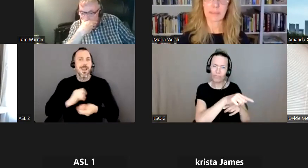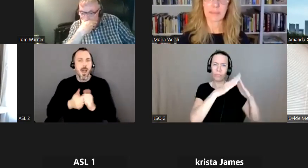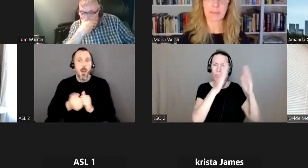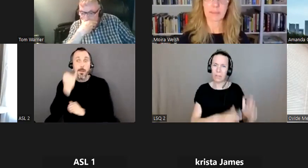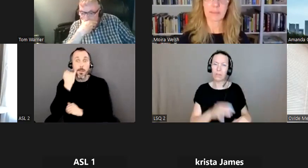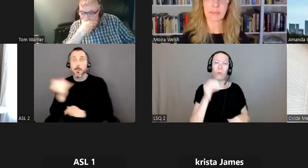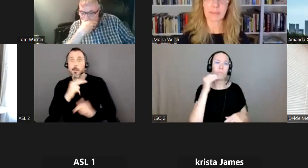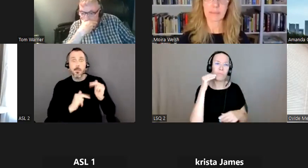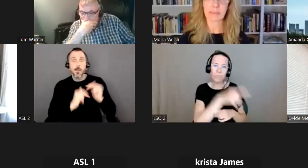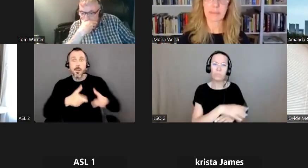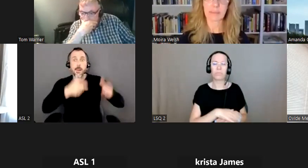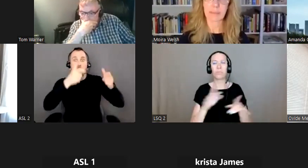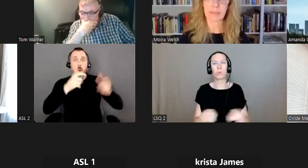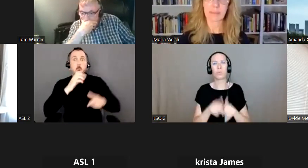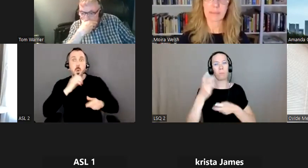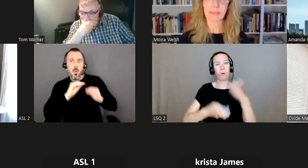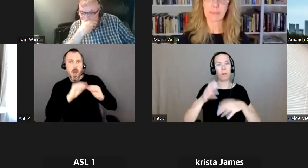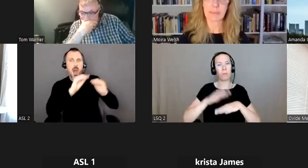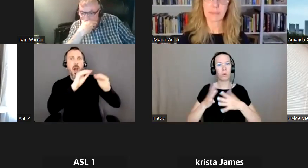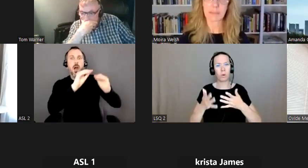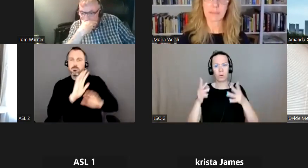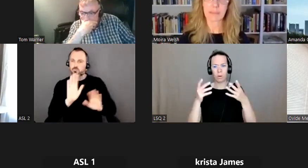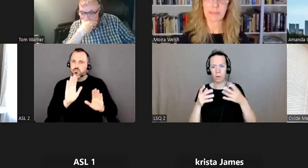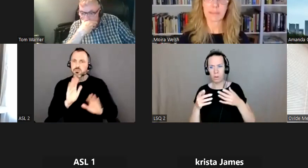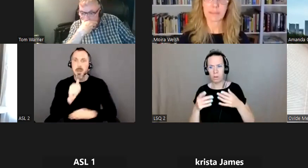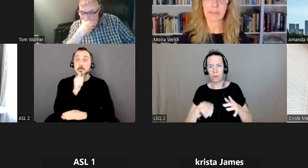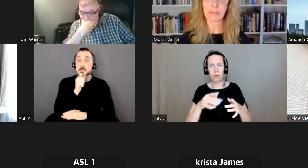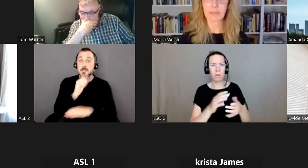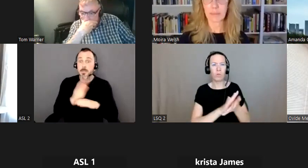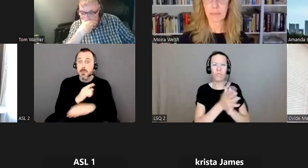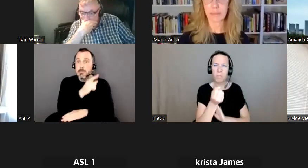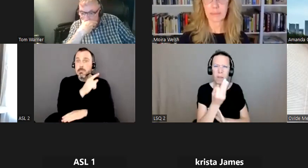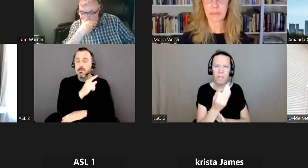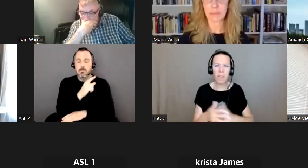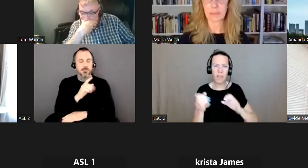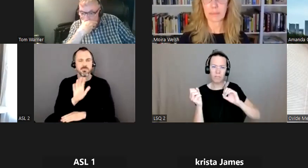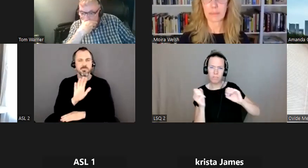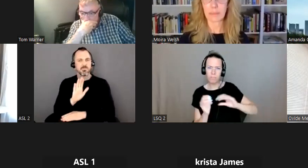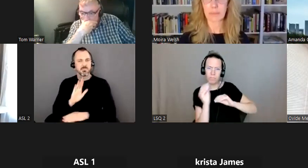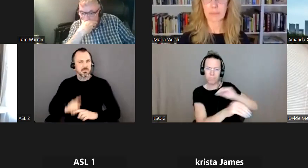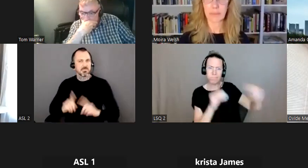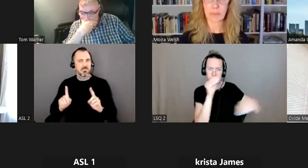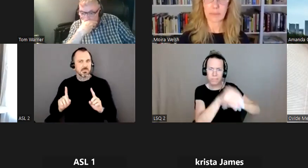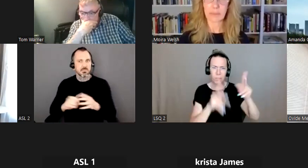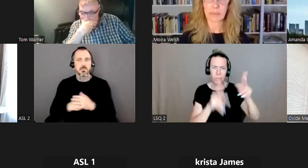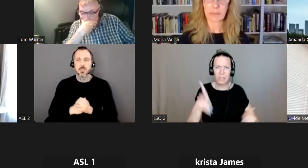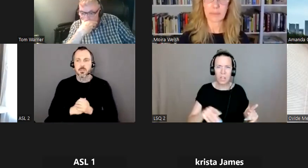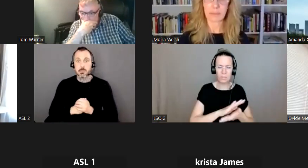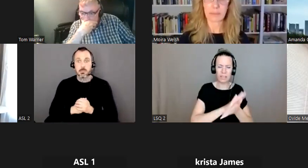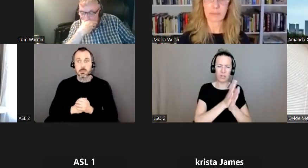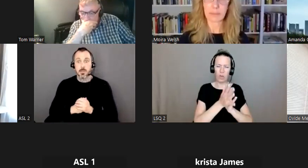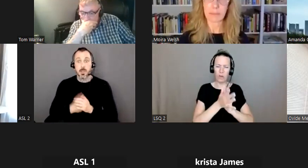of privatization, and how that has created a culture there that is not healthy for how we treat older